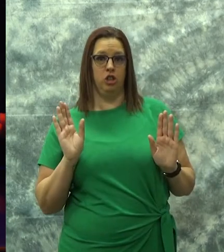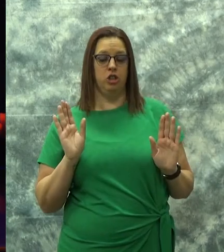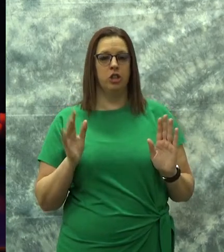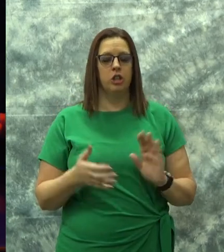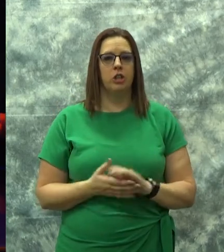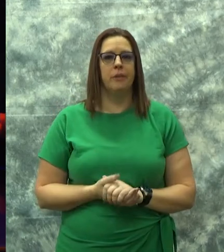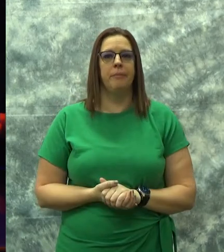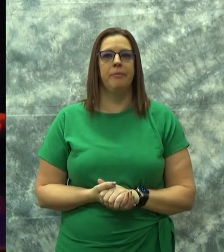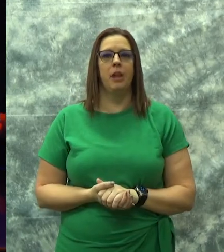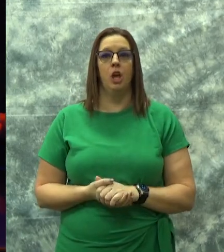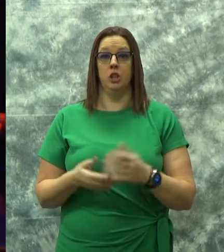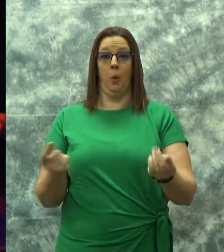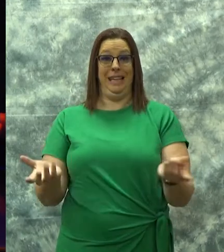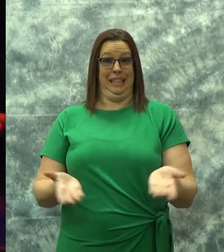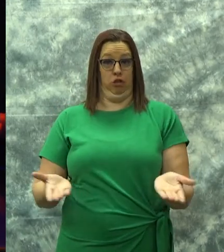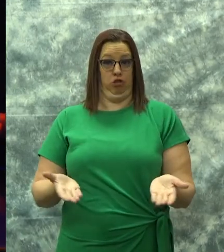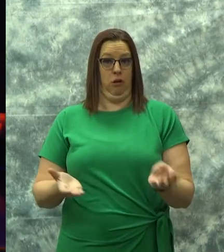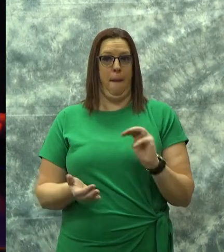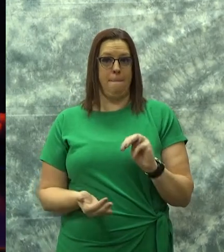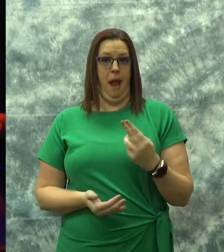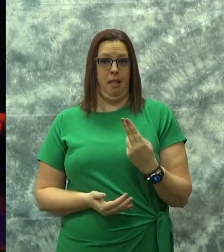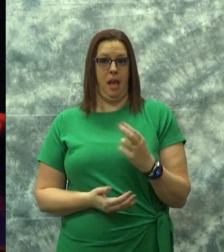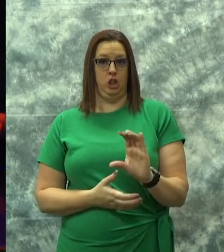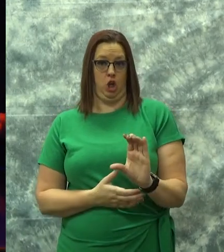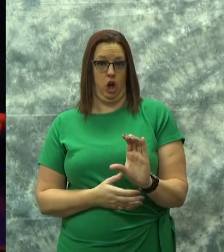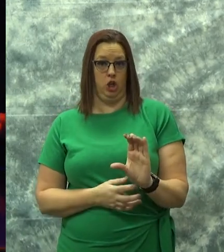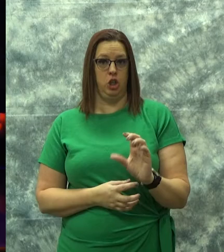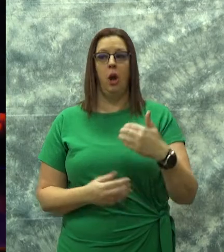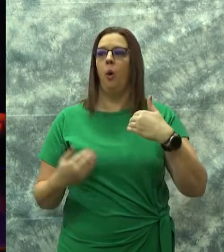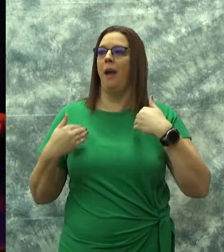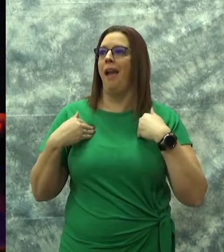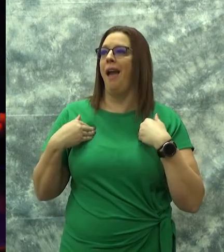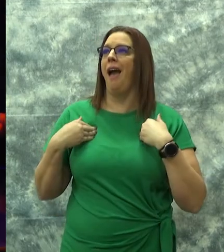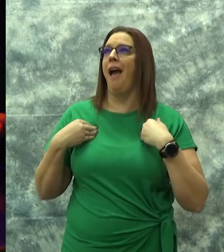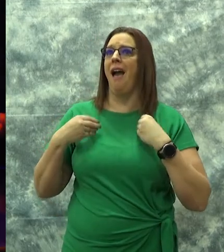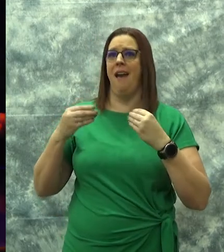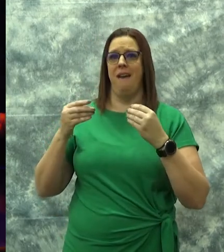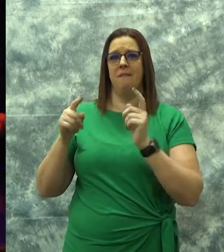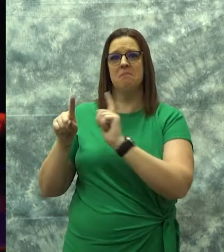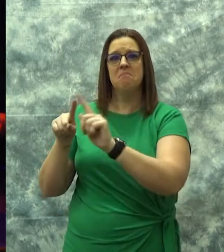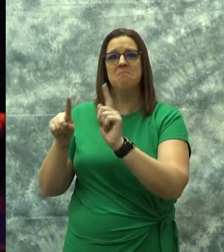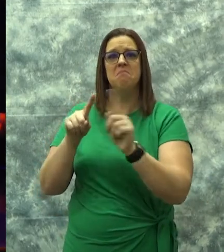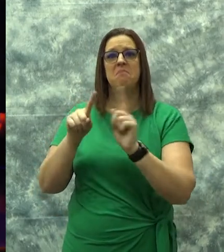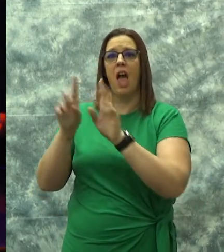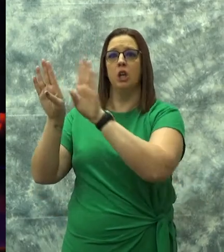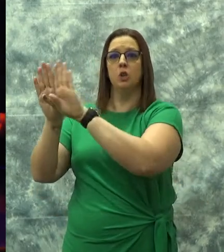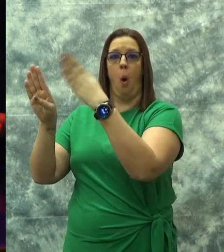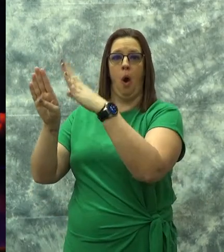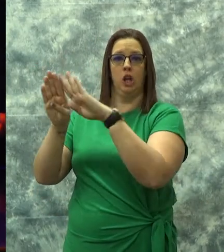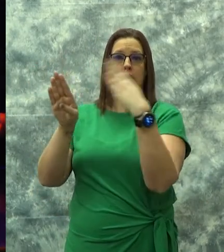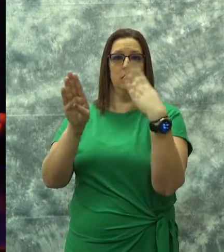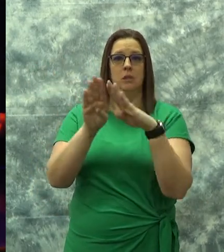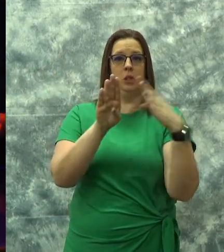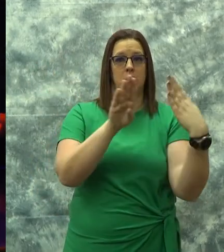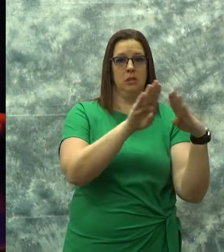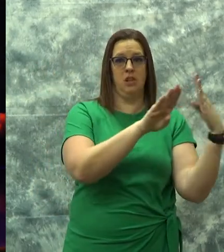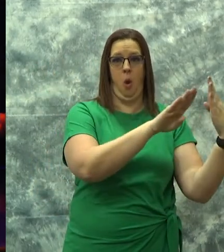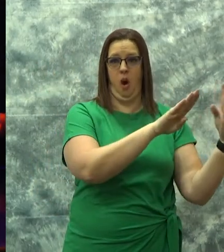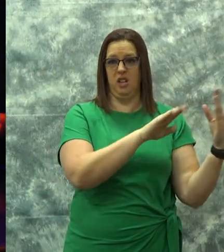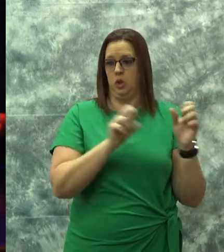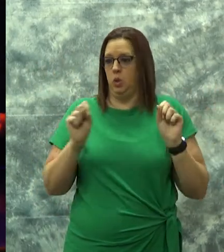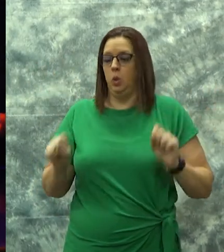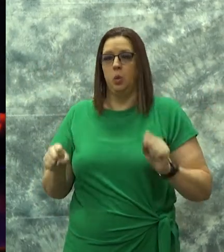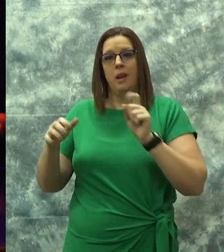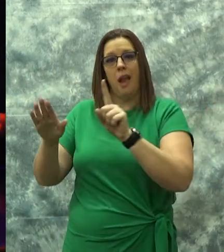going to surrender to it. And so here at Mile High Church, we have a whole bunch of doorways through which